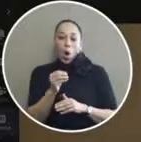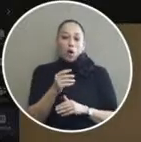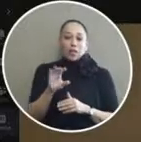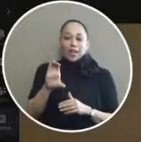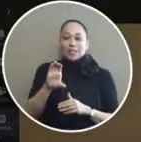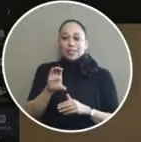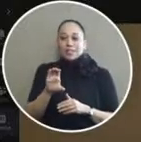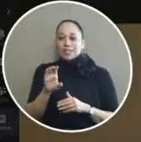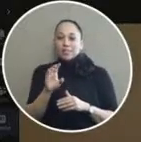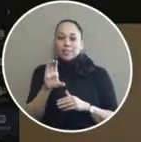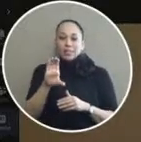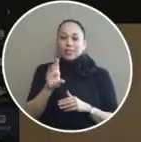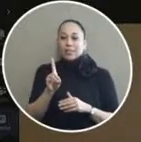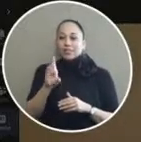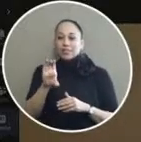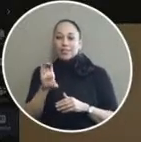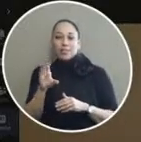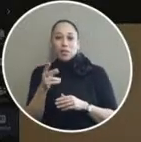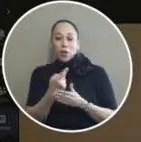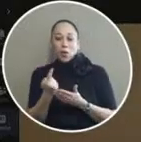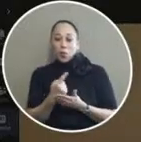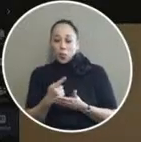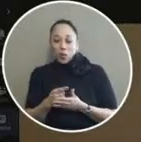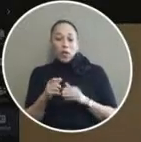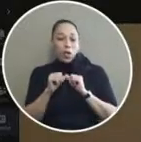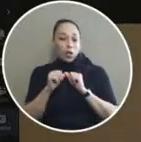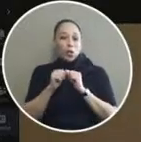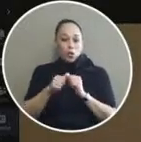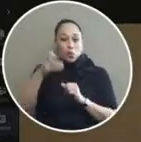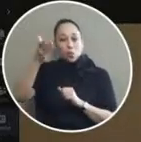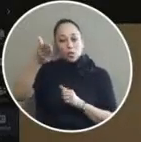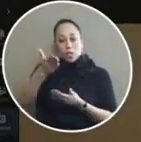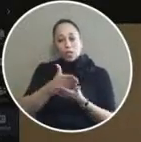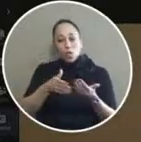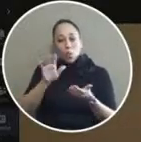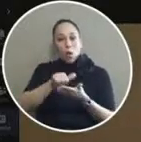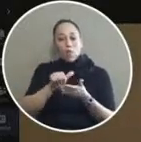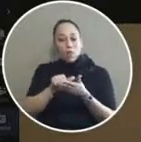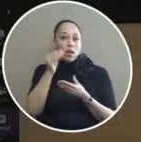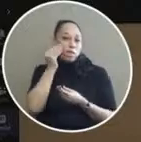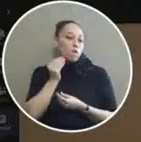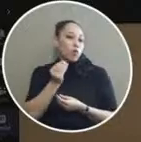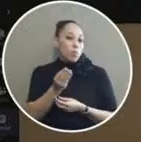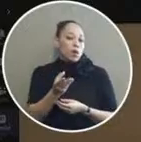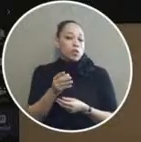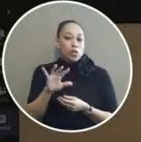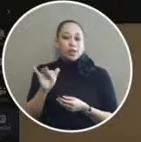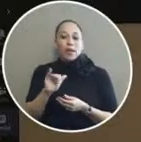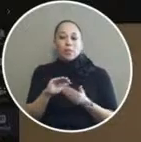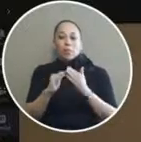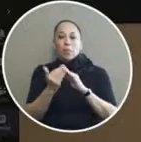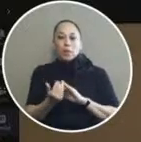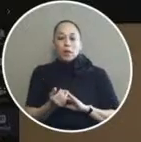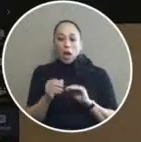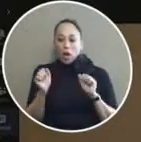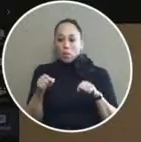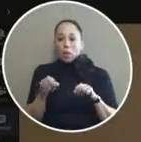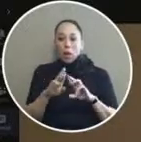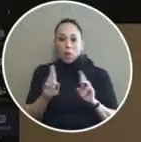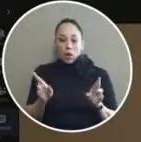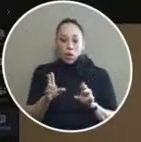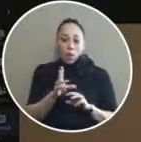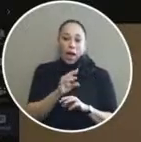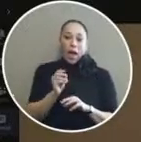CDC weeks. And that's how we continue presenting some of that information as it becomes available